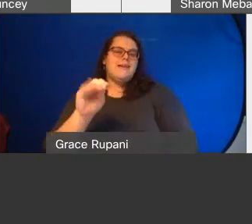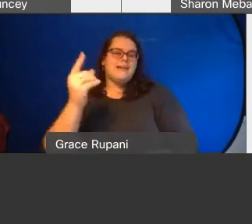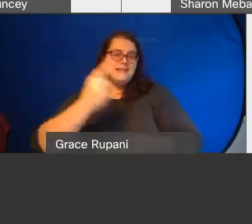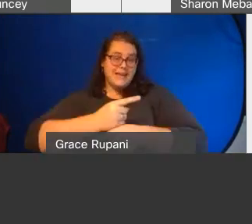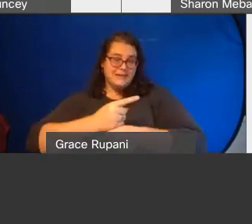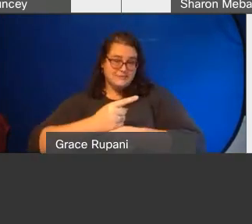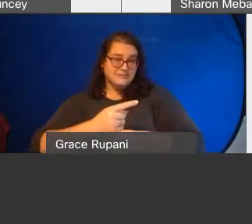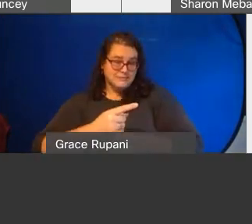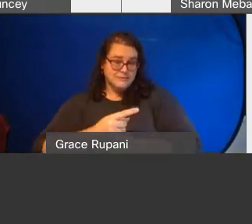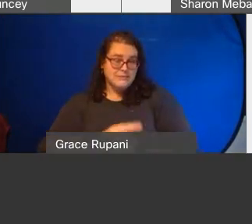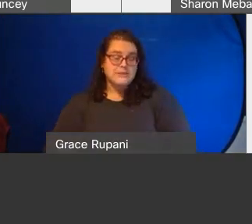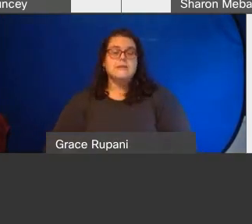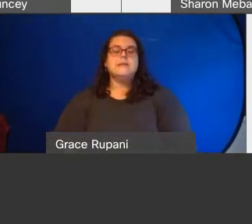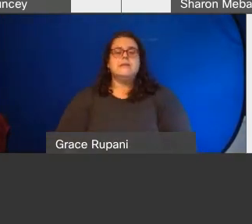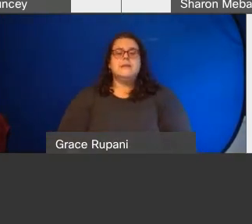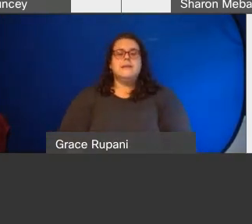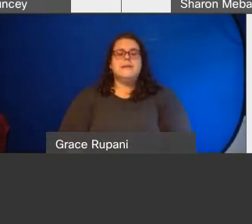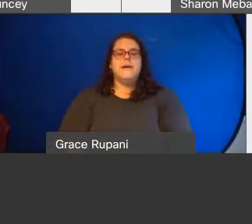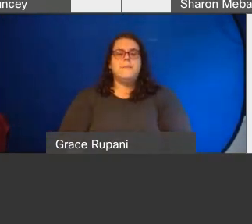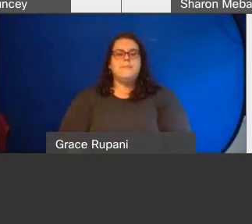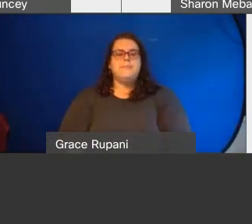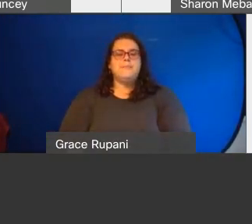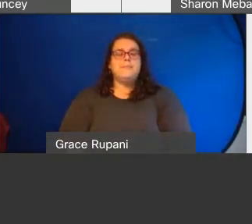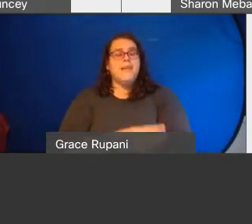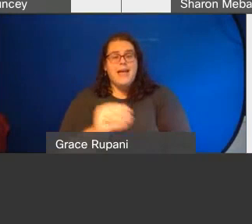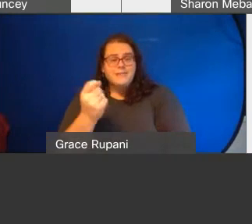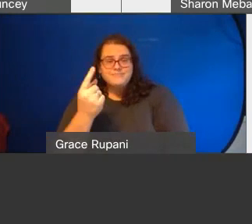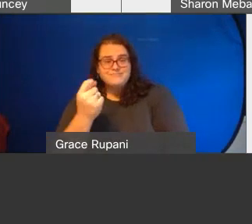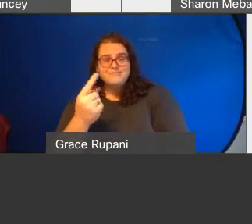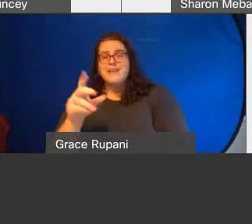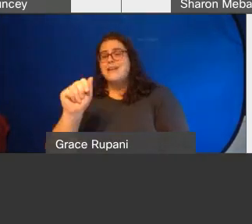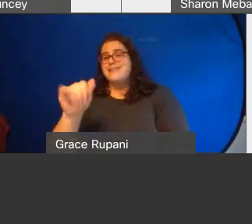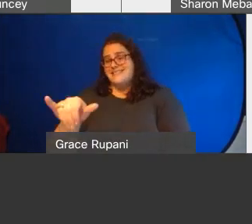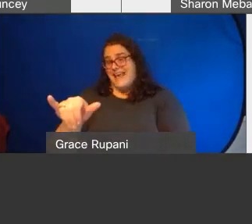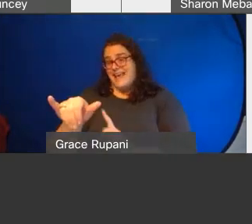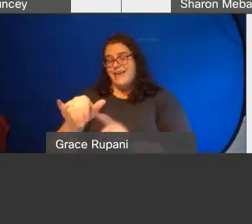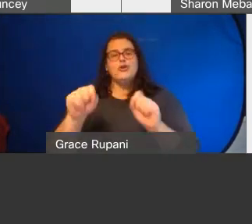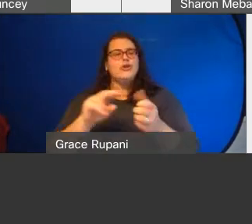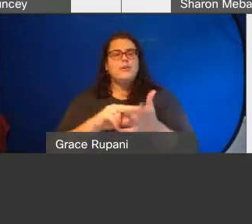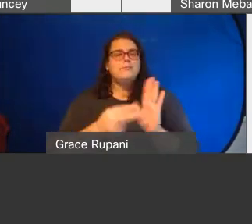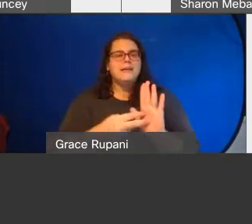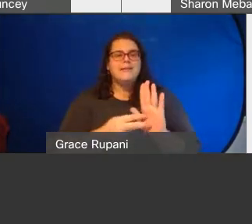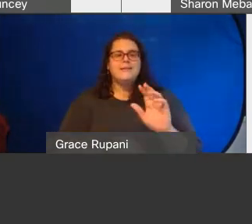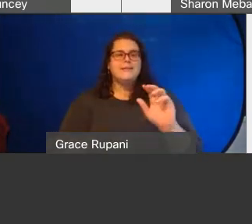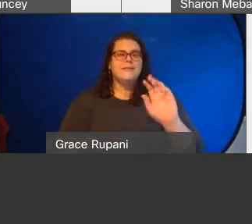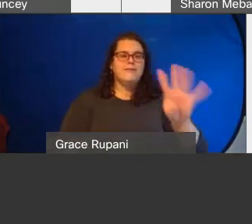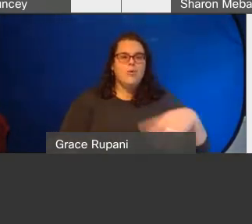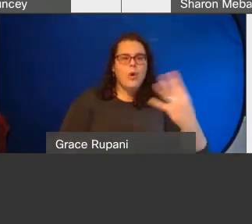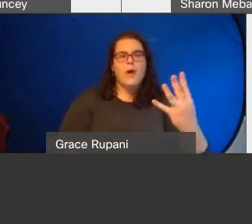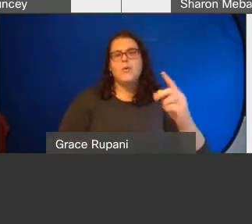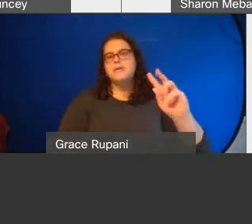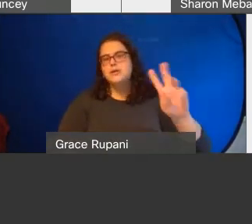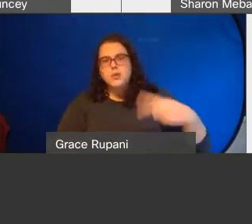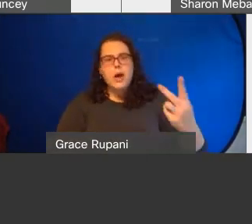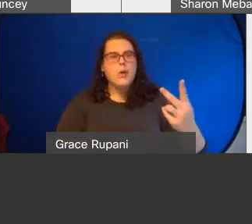and that is a day could be 2 hours, a day could be 4 hours, a day could be 6 hours.